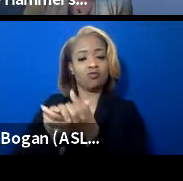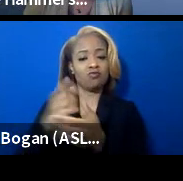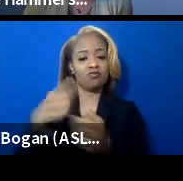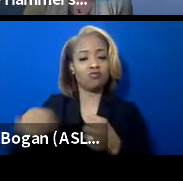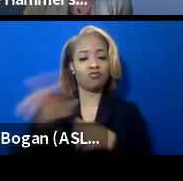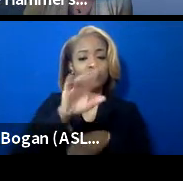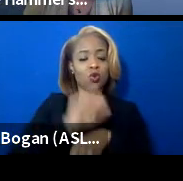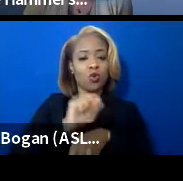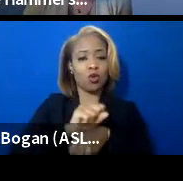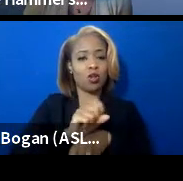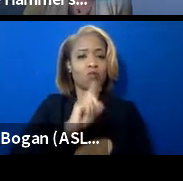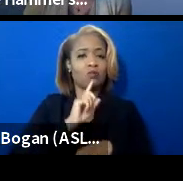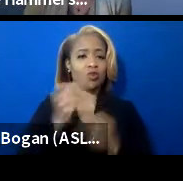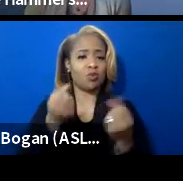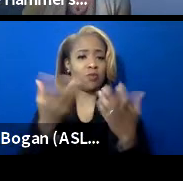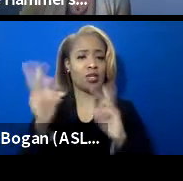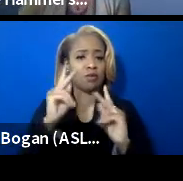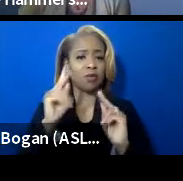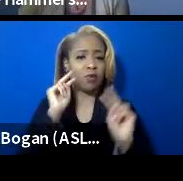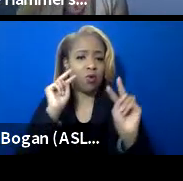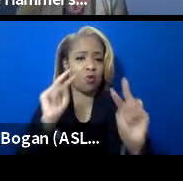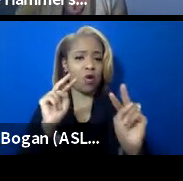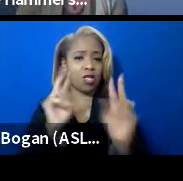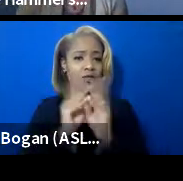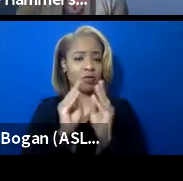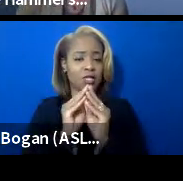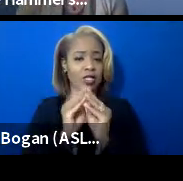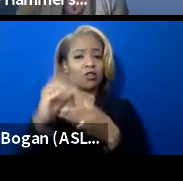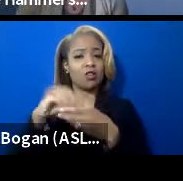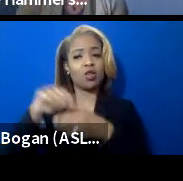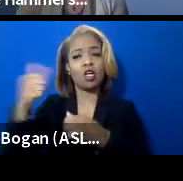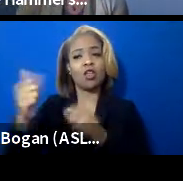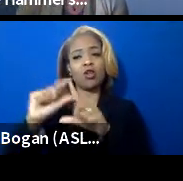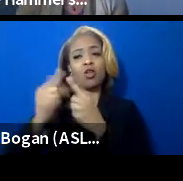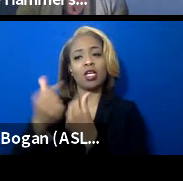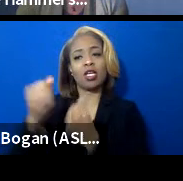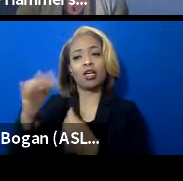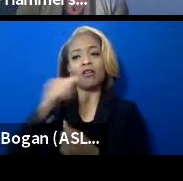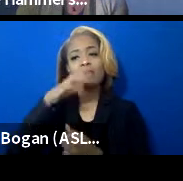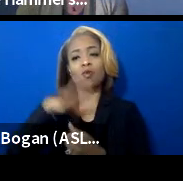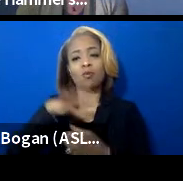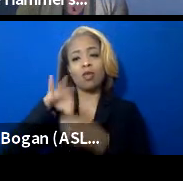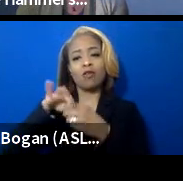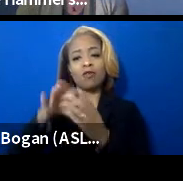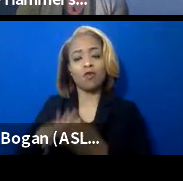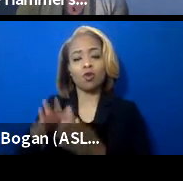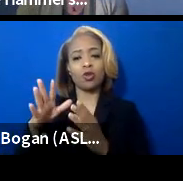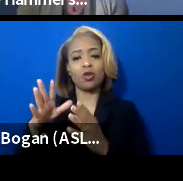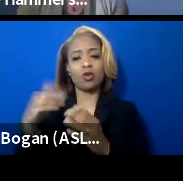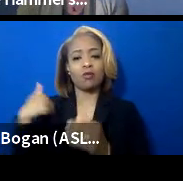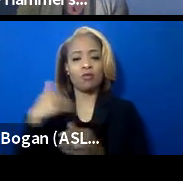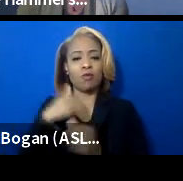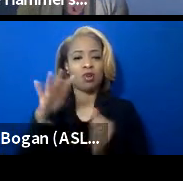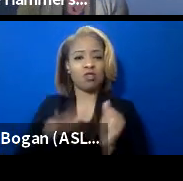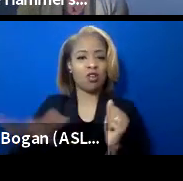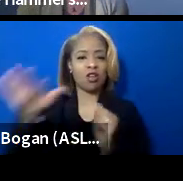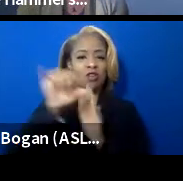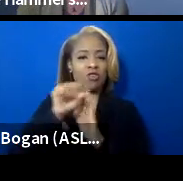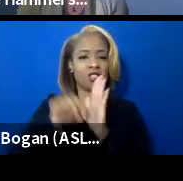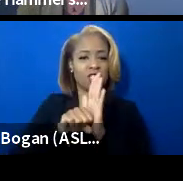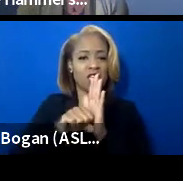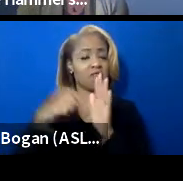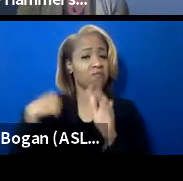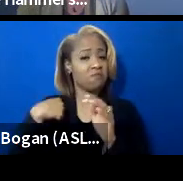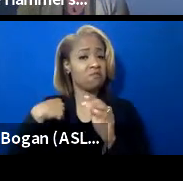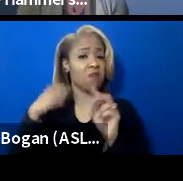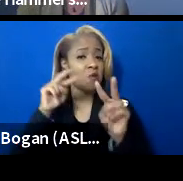I'm sure there are many people watching your meetings, including other League of Women Voter members across the state. I've been watching for about 2